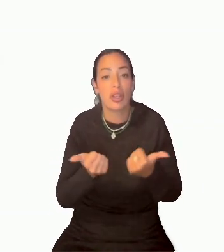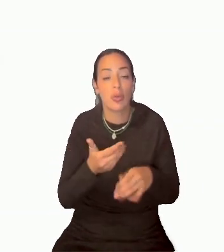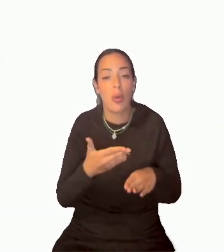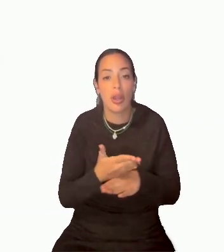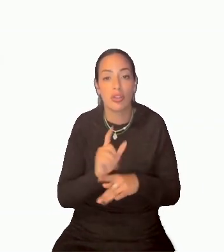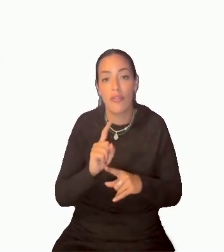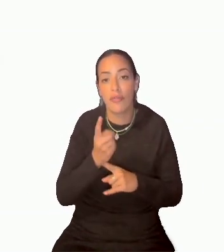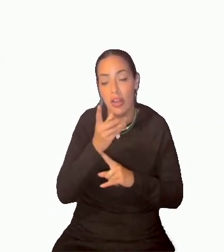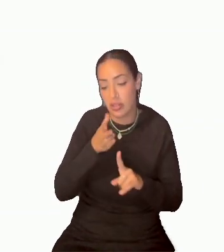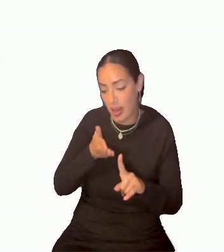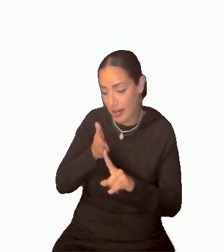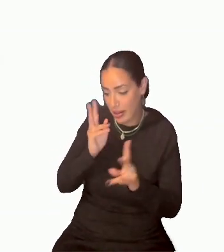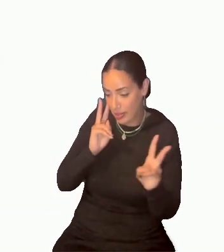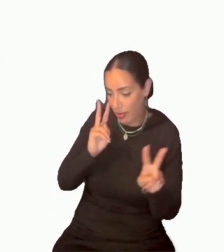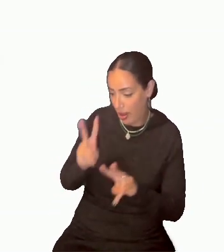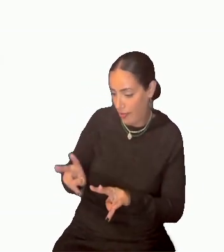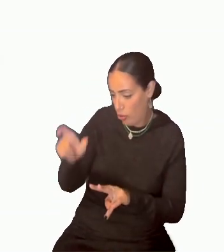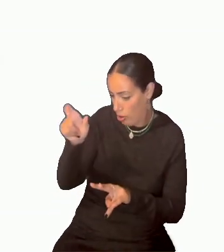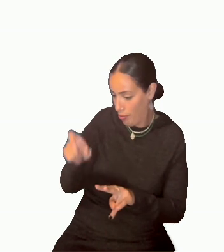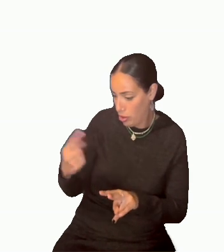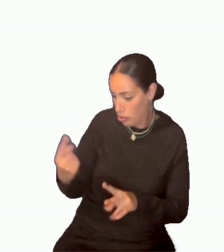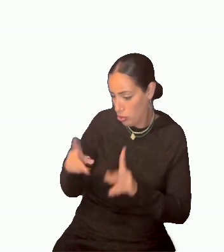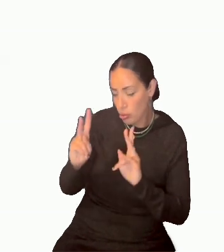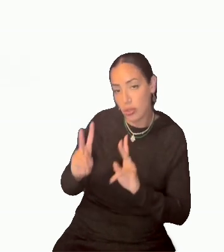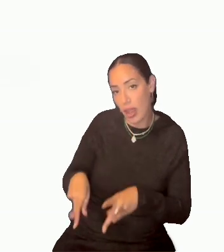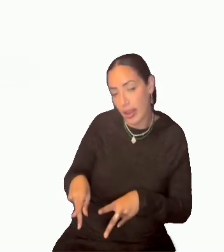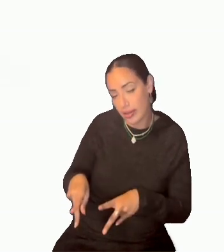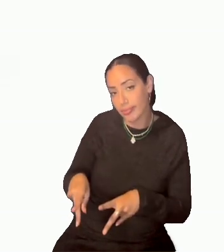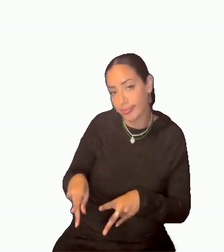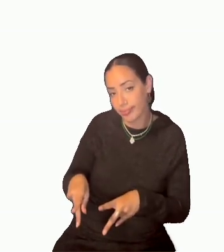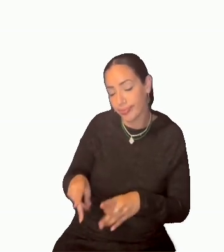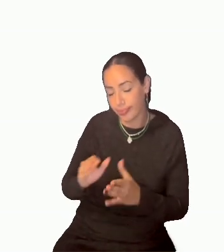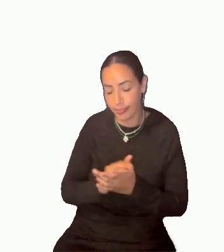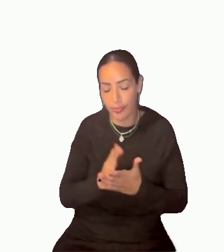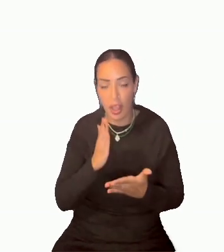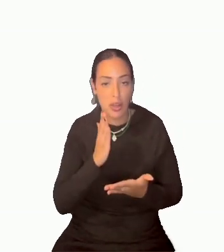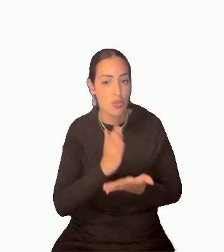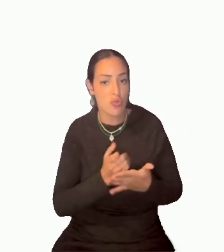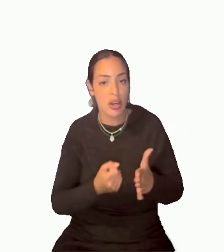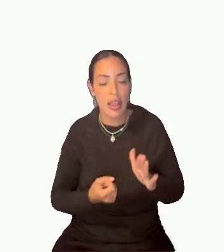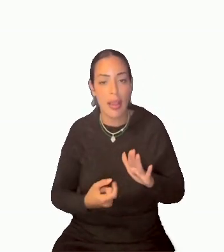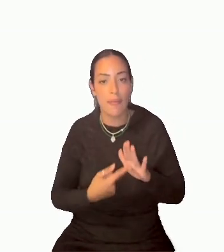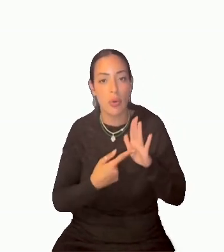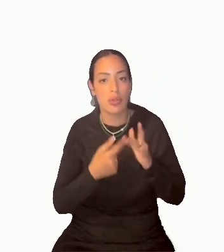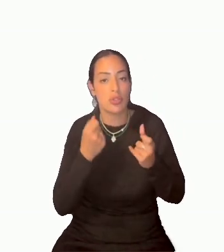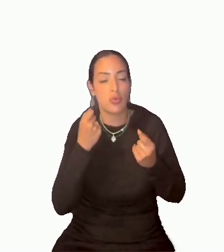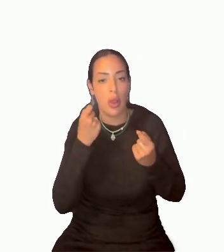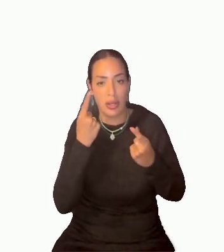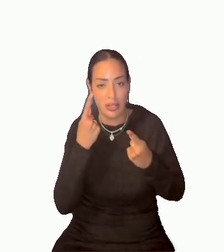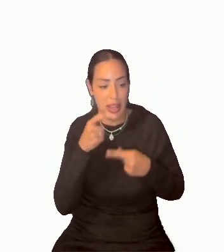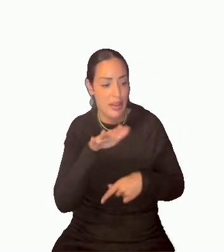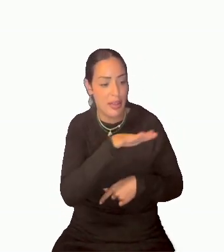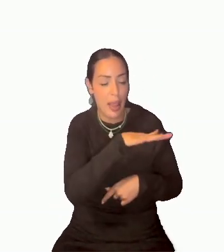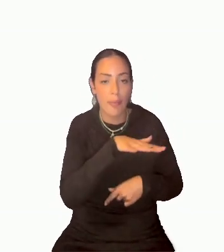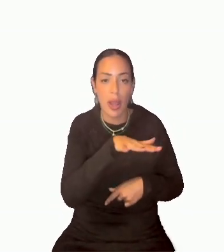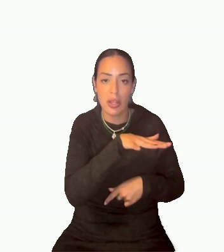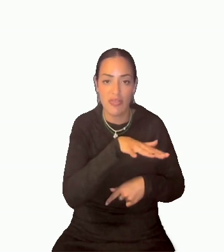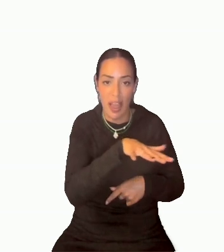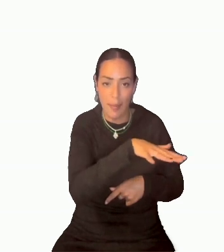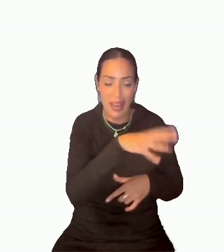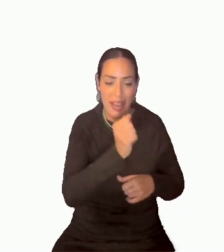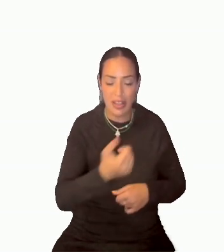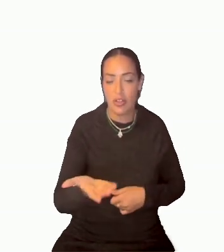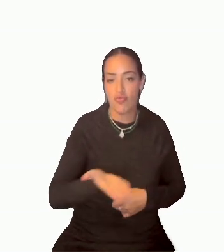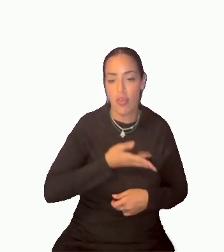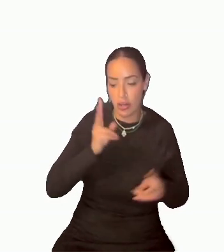Identifying and viewing the person who died. Most importantly, it's essential that the family understands their right to view their loved one. The